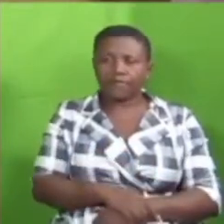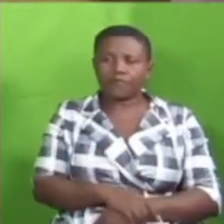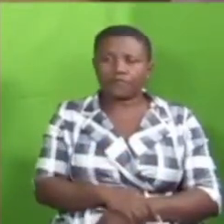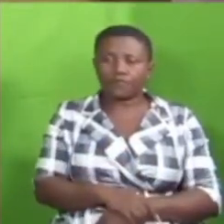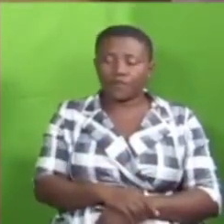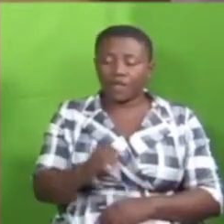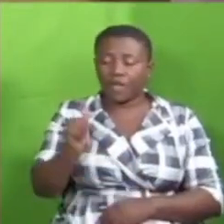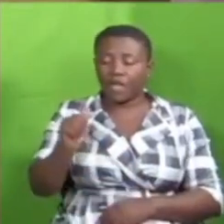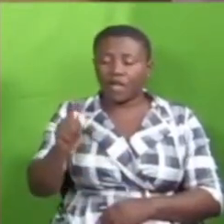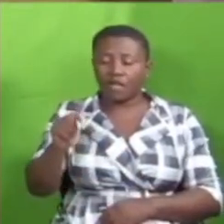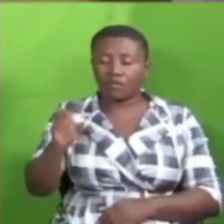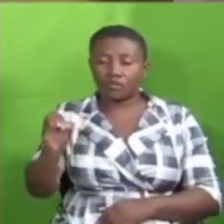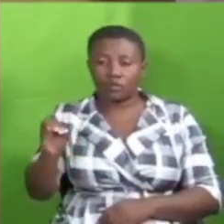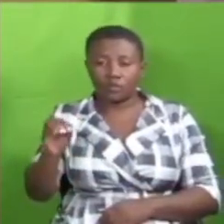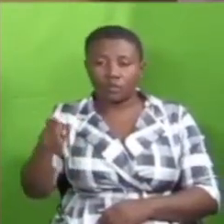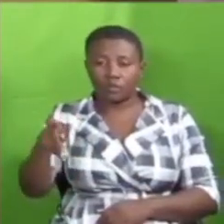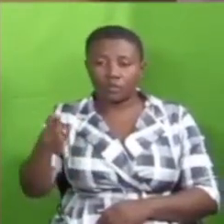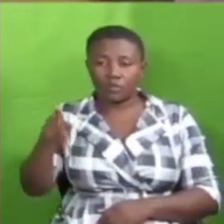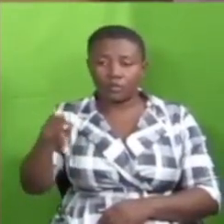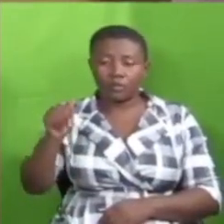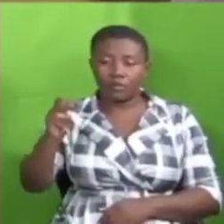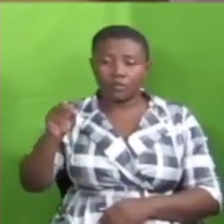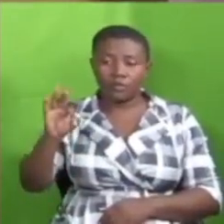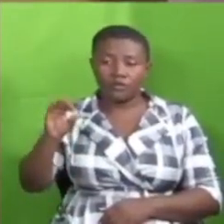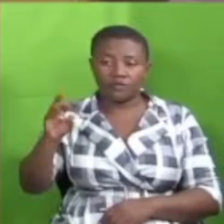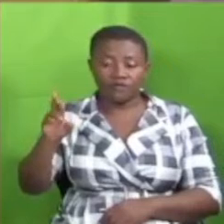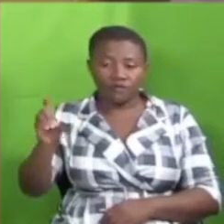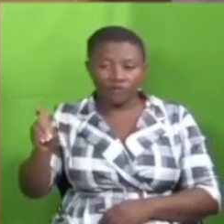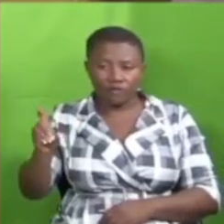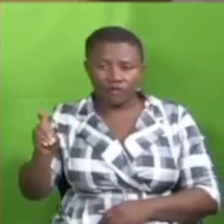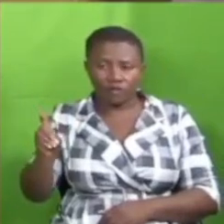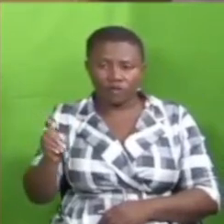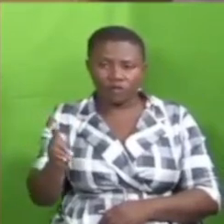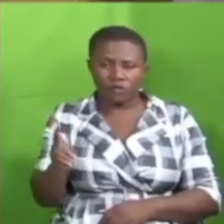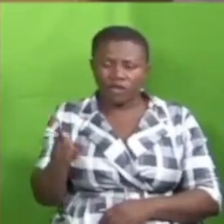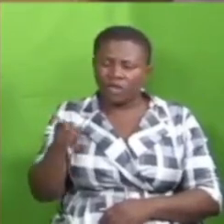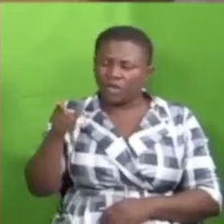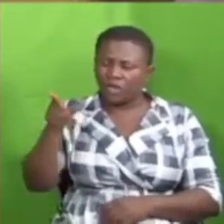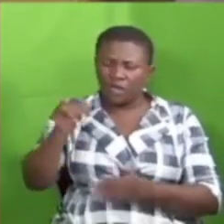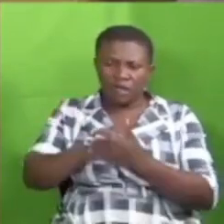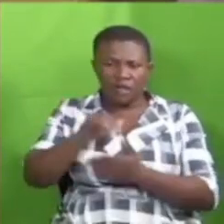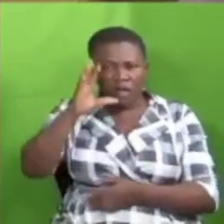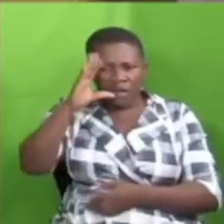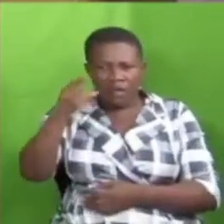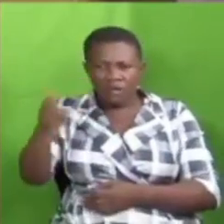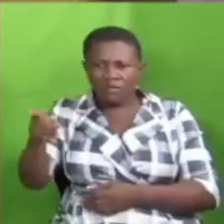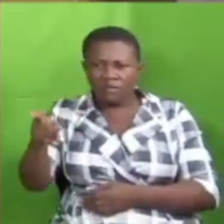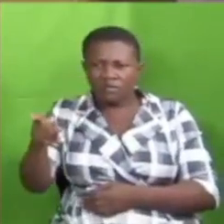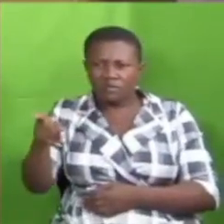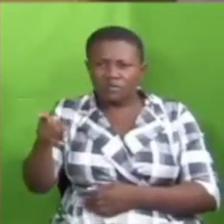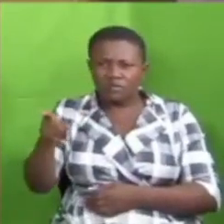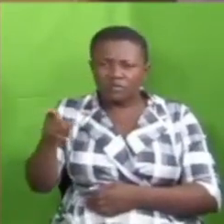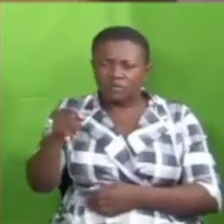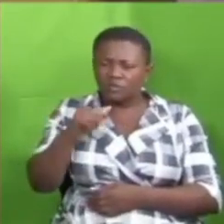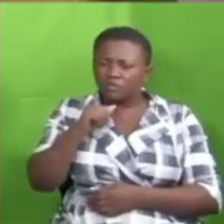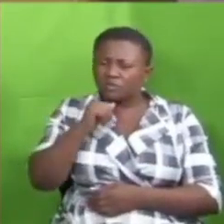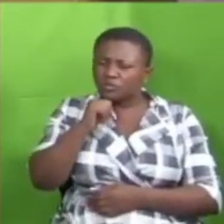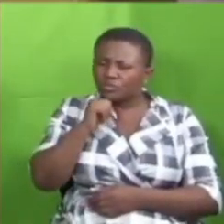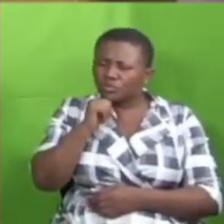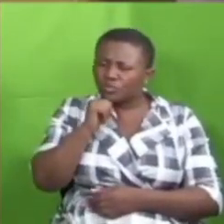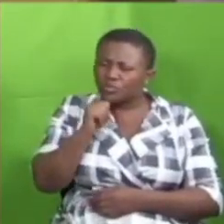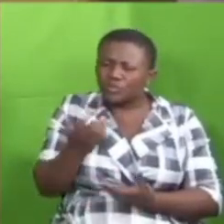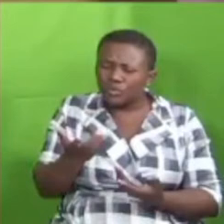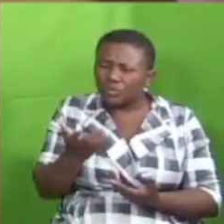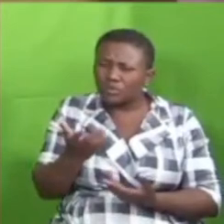especially those of us who he met in this House, know that he's not the hot-headed type of person.